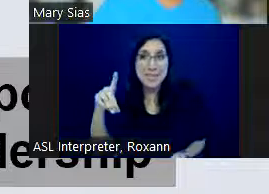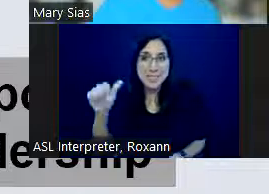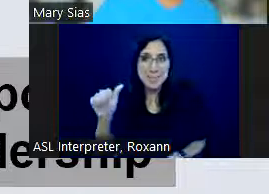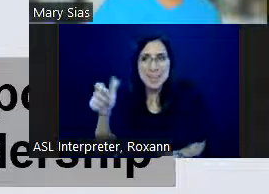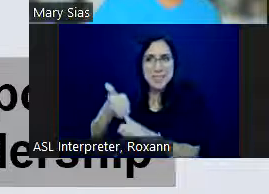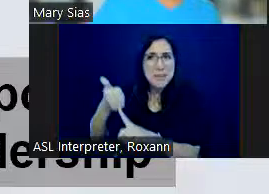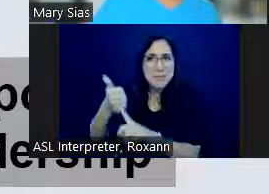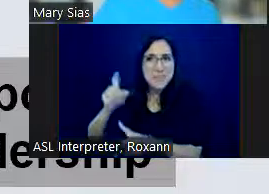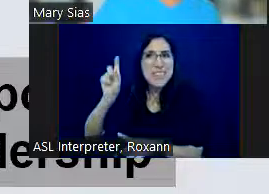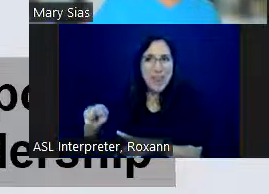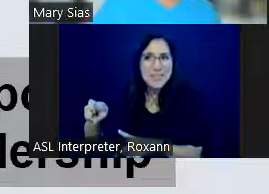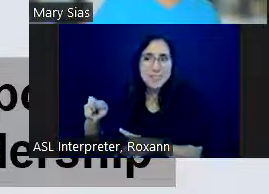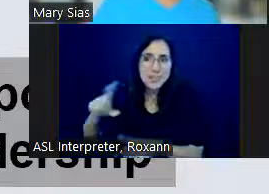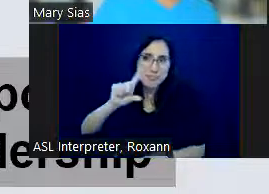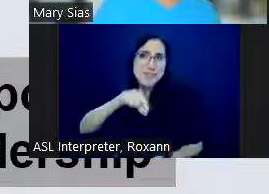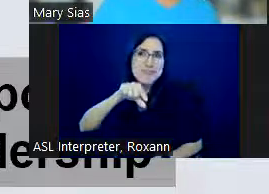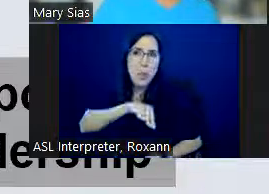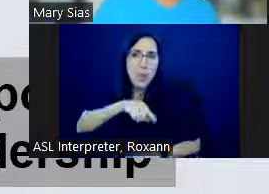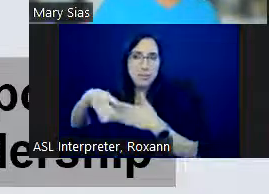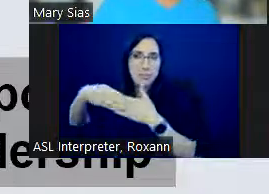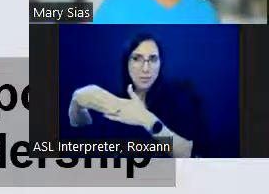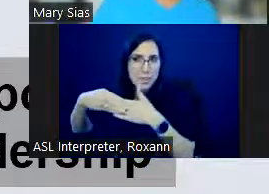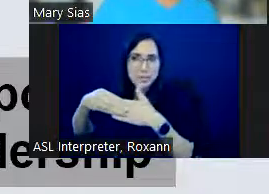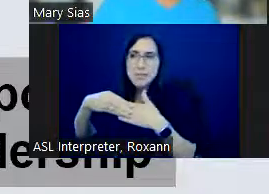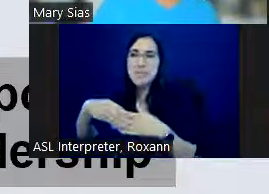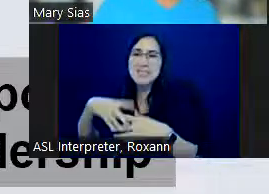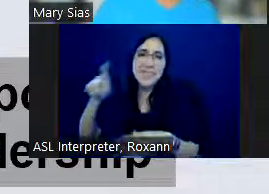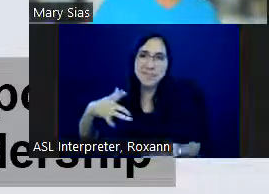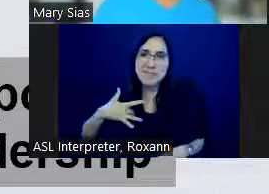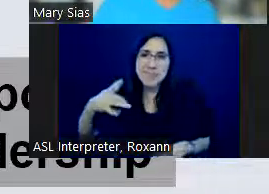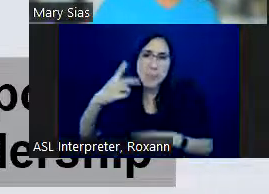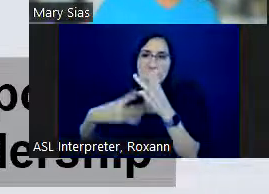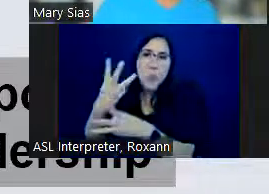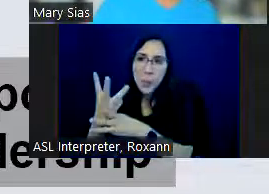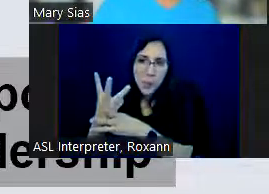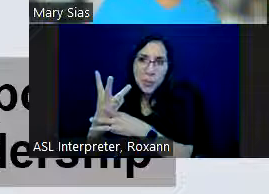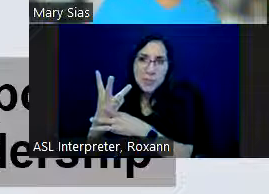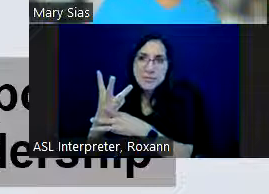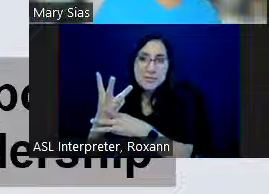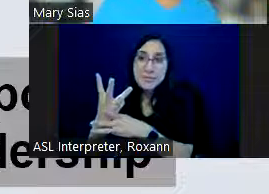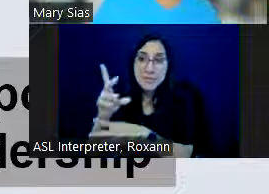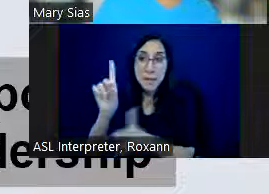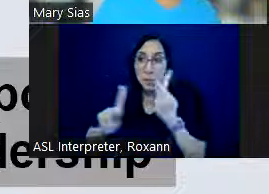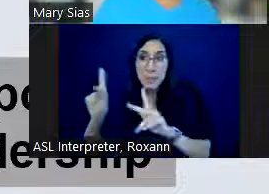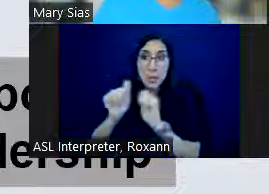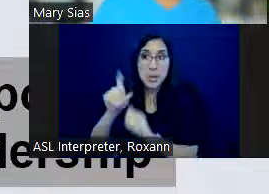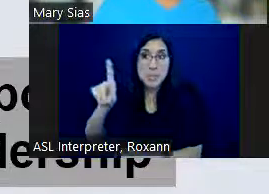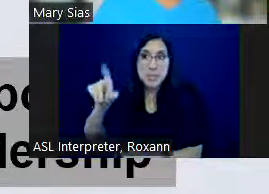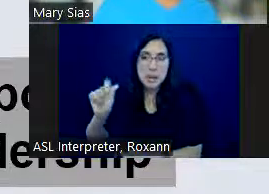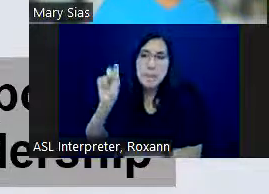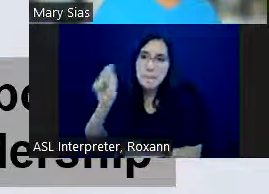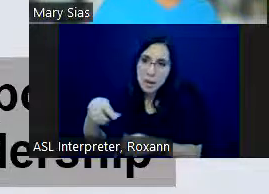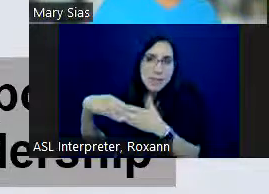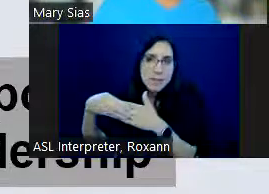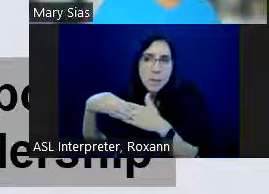of their life because they're living in a neurotypical world. So they are required to figure out a bus system differently, or figure